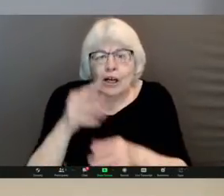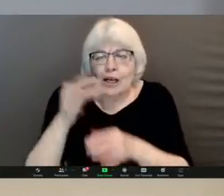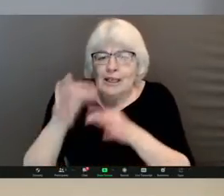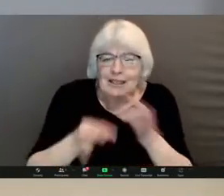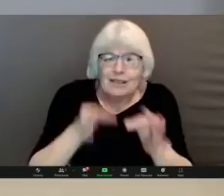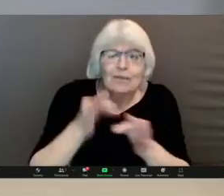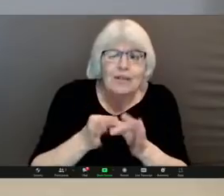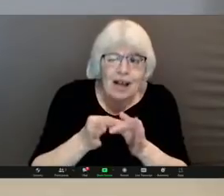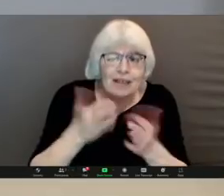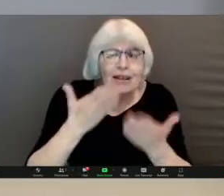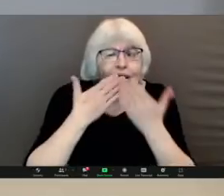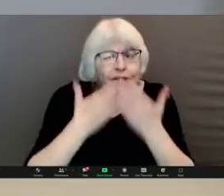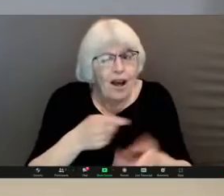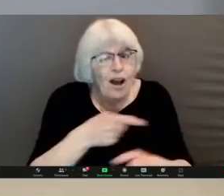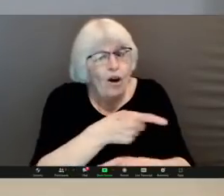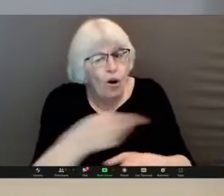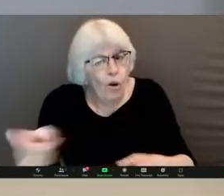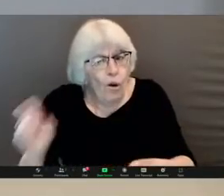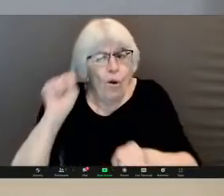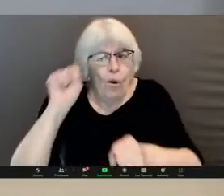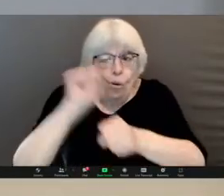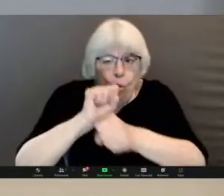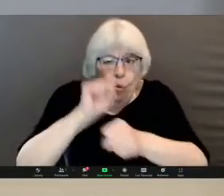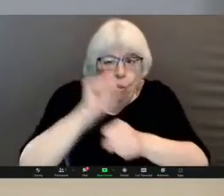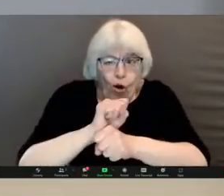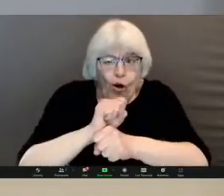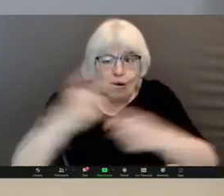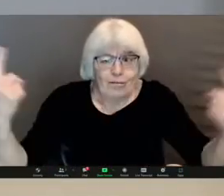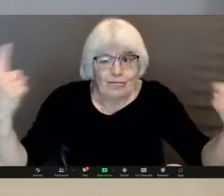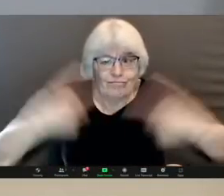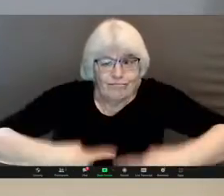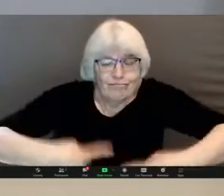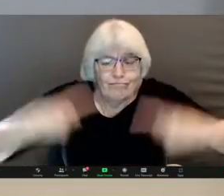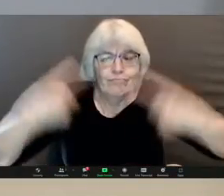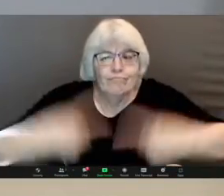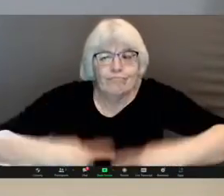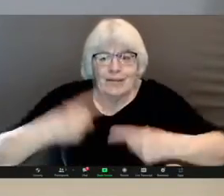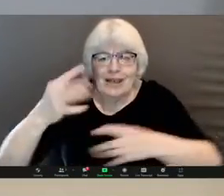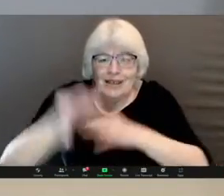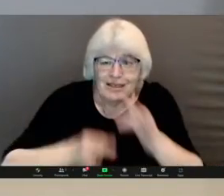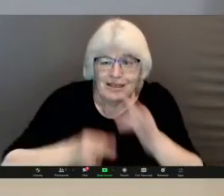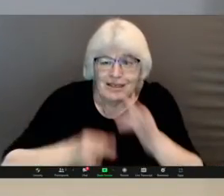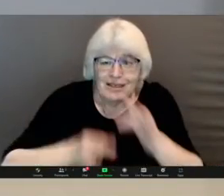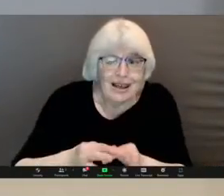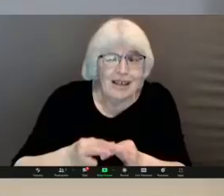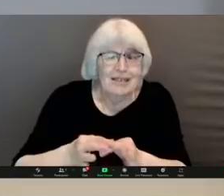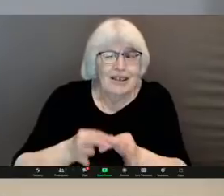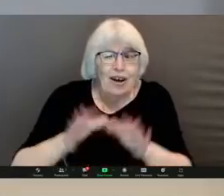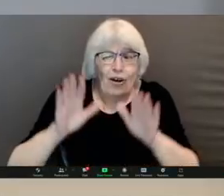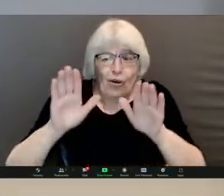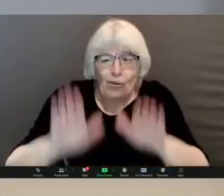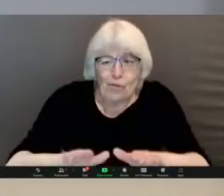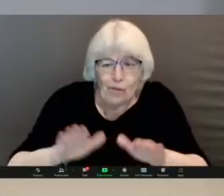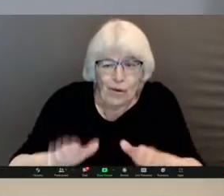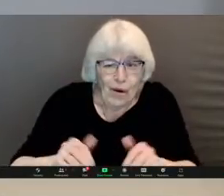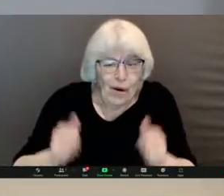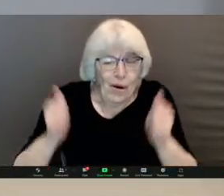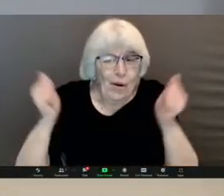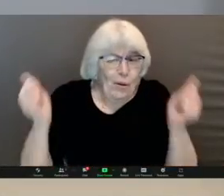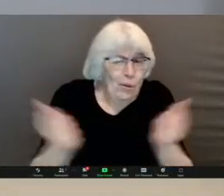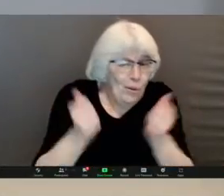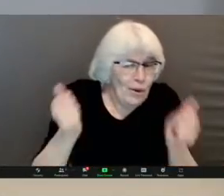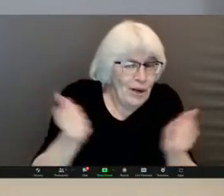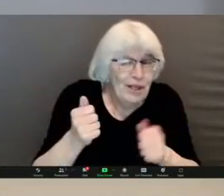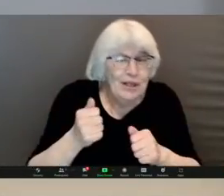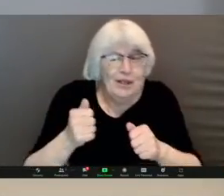And I thought of you many times in the windy, rainy conditions we've had recently. And I know you've